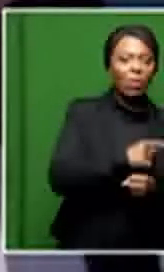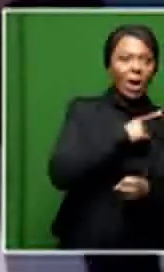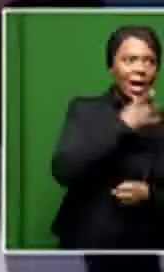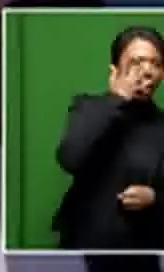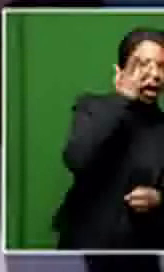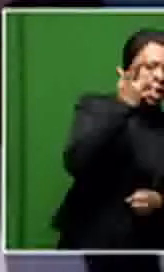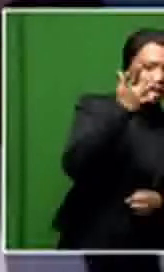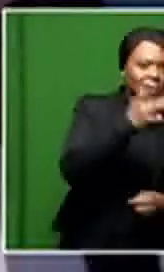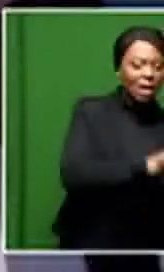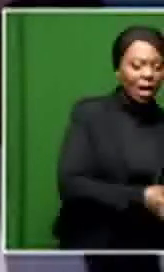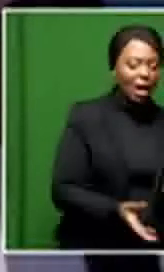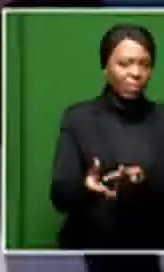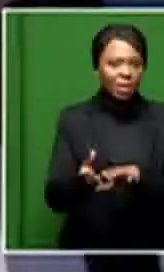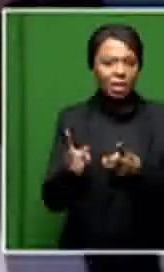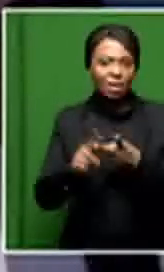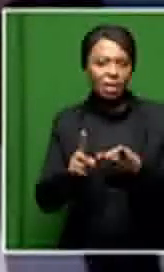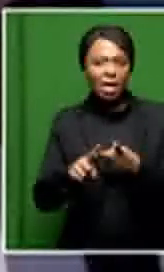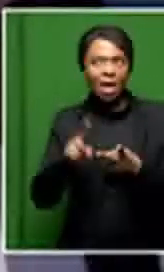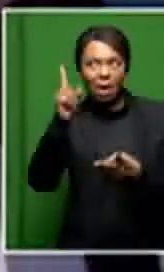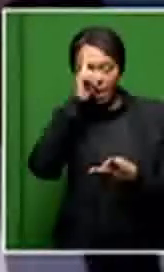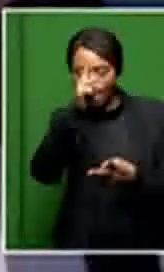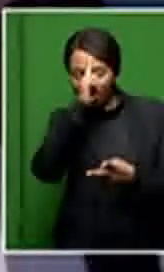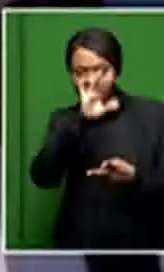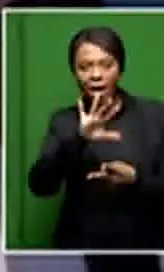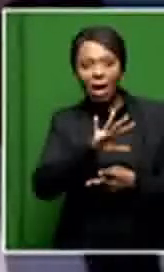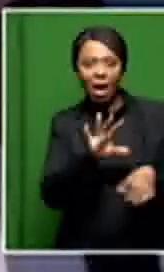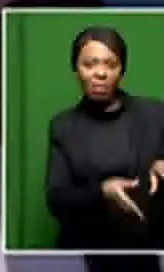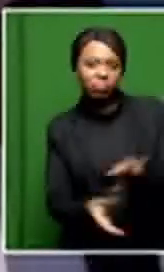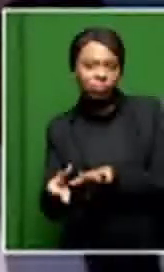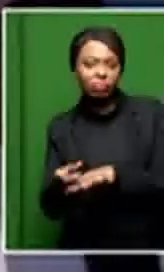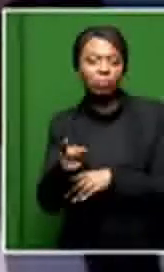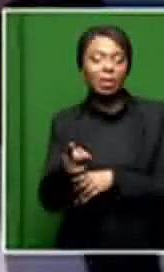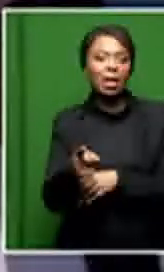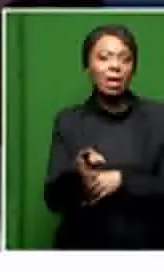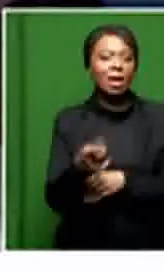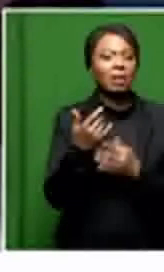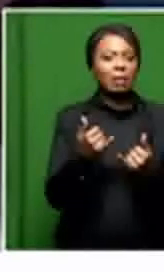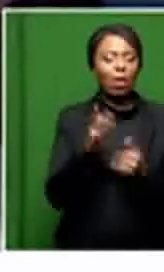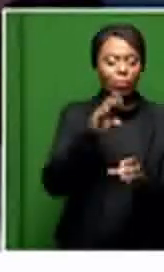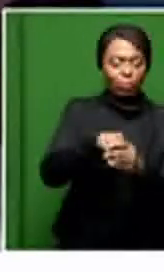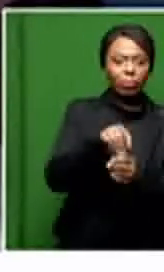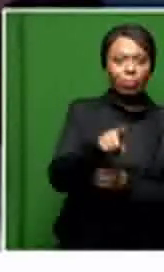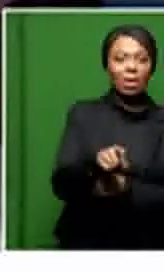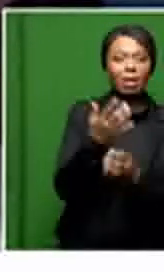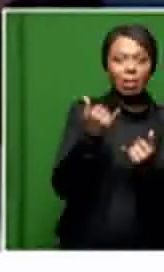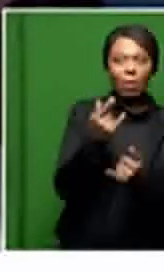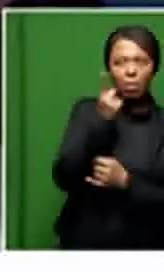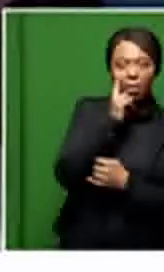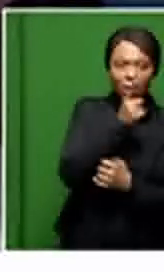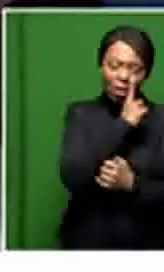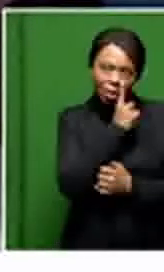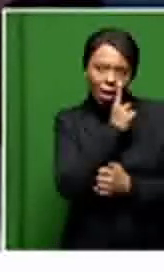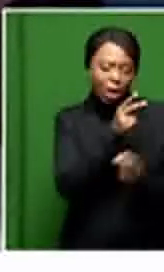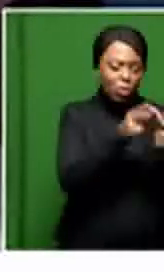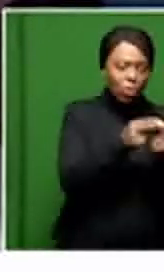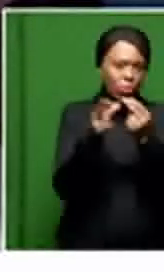and here was an African rugby union, and it played into the hands of the white apartheid regime to have these two